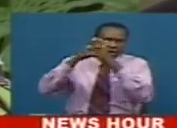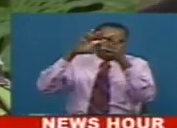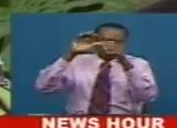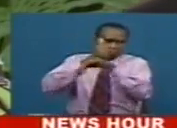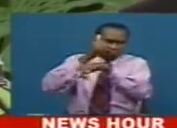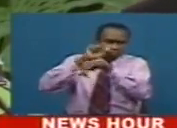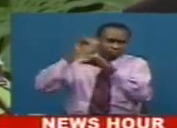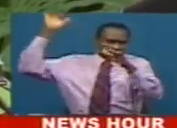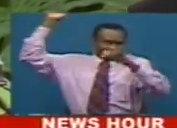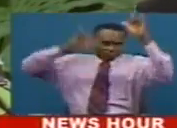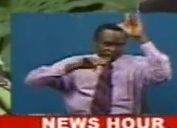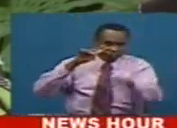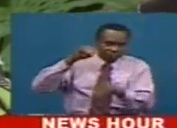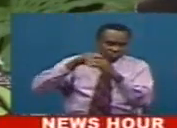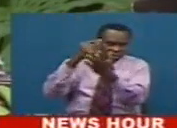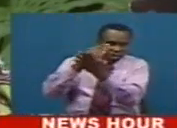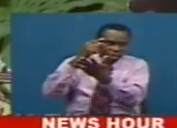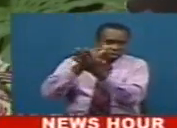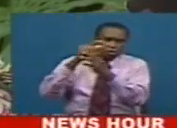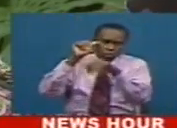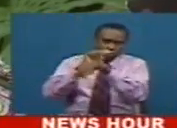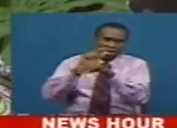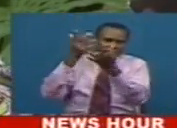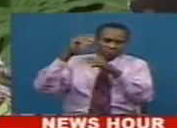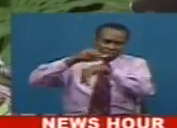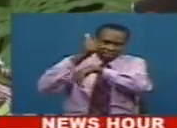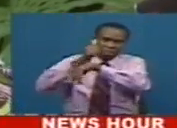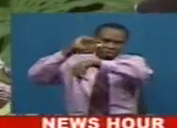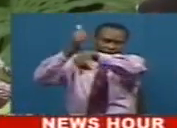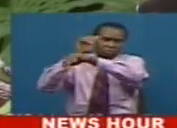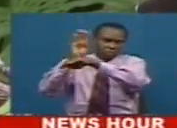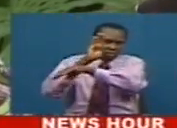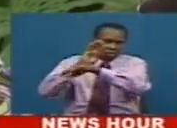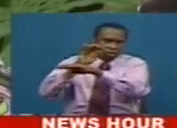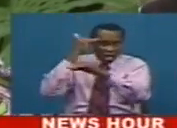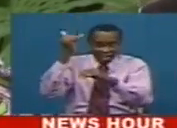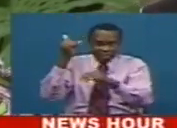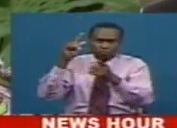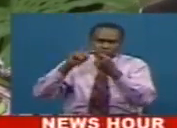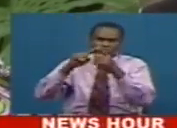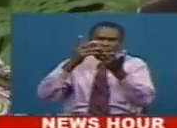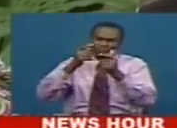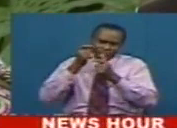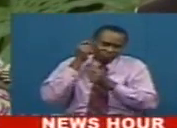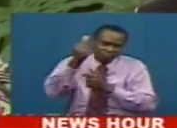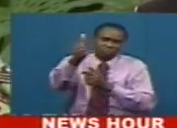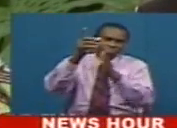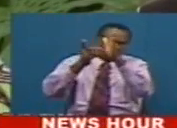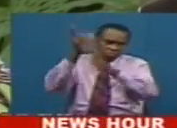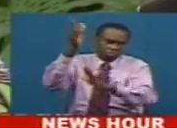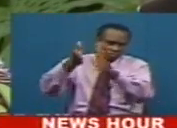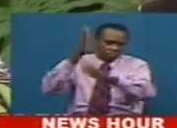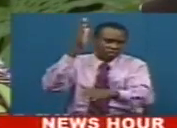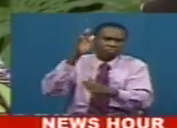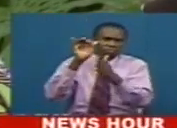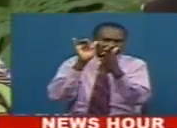petroleum sector. For all of these things that we are jointly doing or we will be doing with the Americans, the idea is to speed up our rate of growth, to ensure that there are a lot of jobs